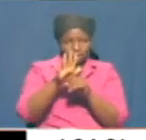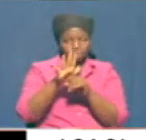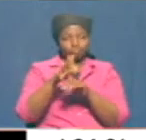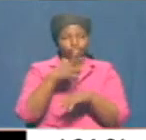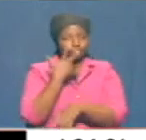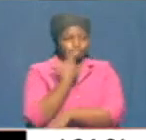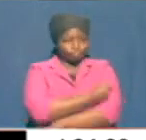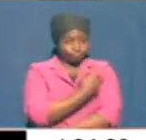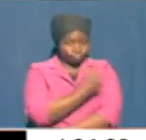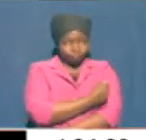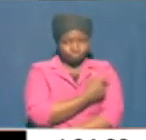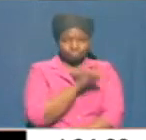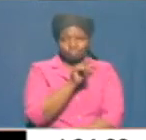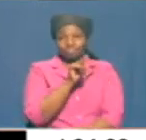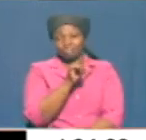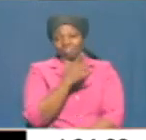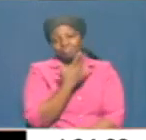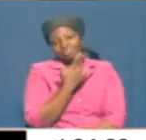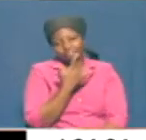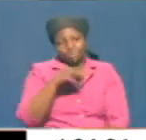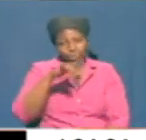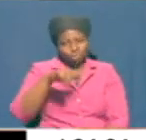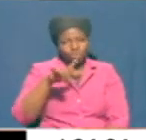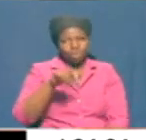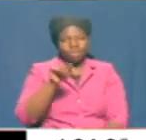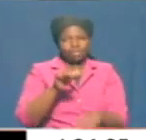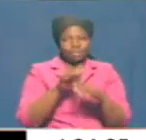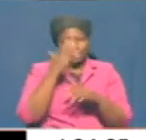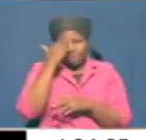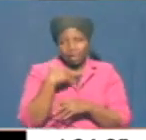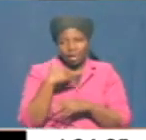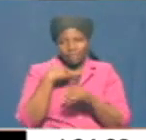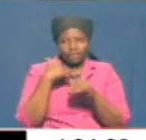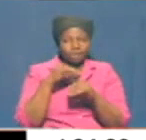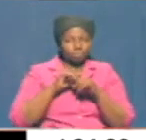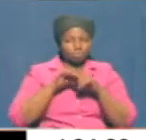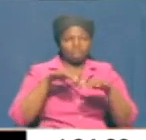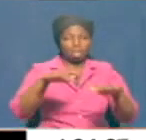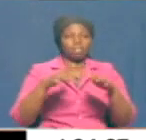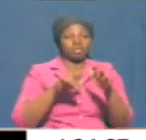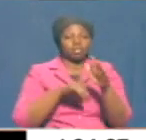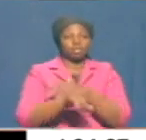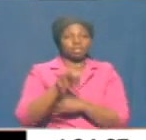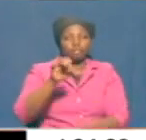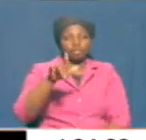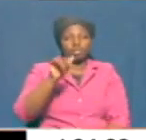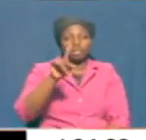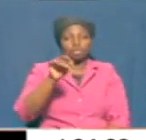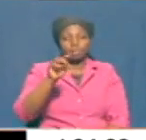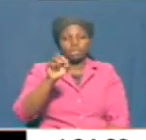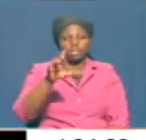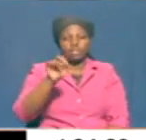uptake to myths surrounding the exercise. Speaking during a church service in Eldama Ravine, the leaders appealed to the residents